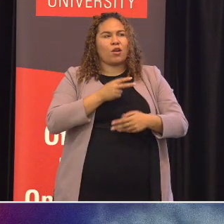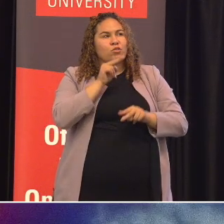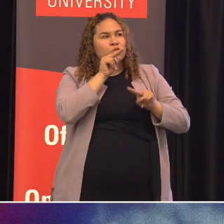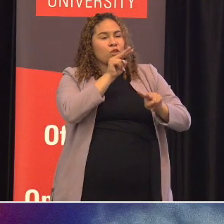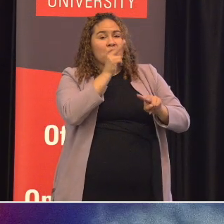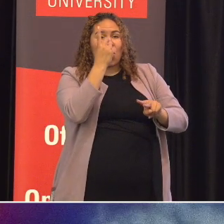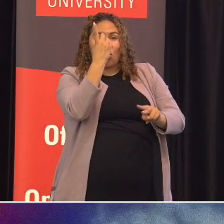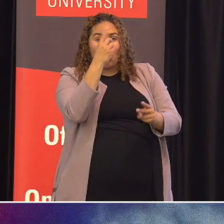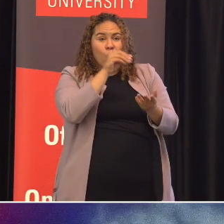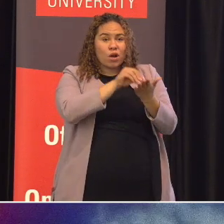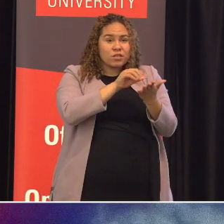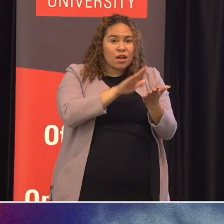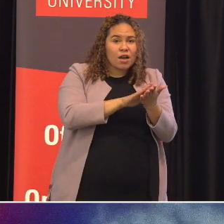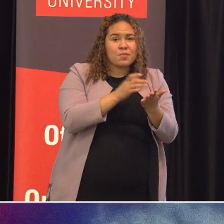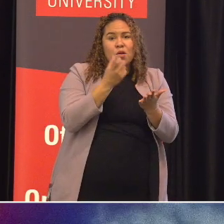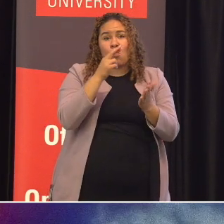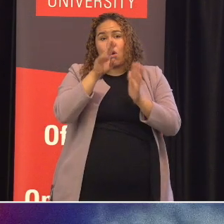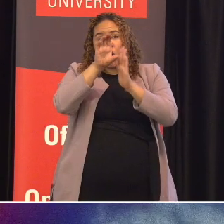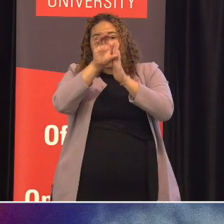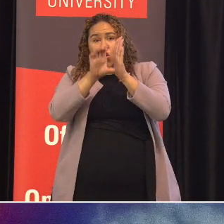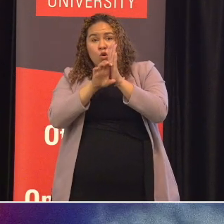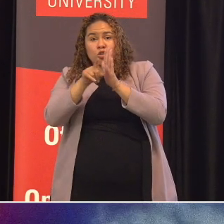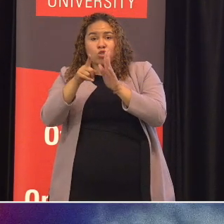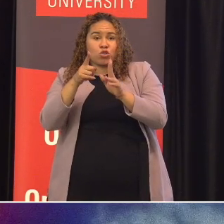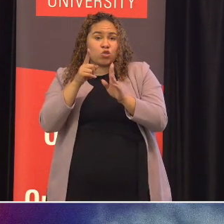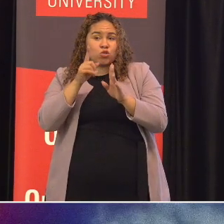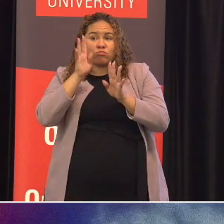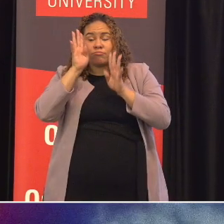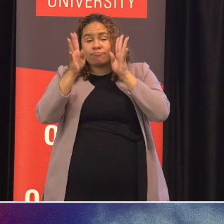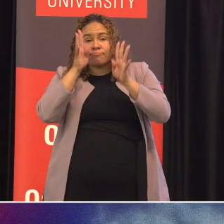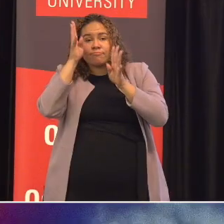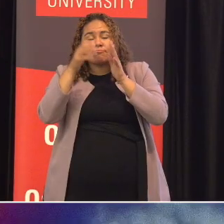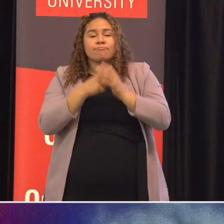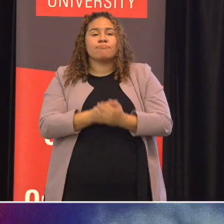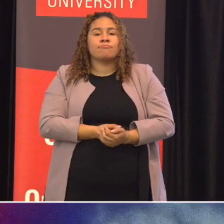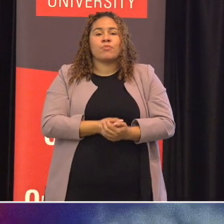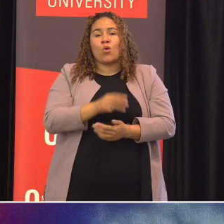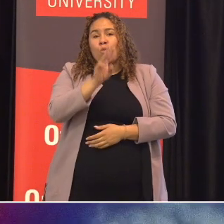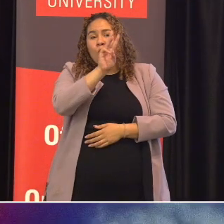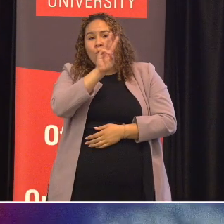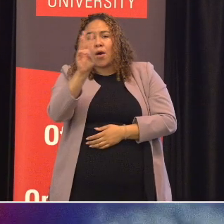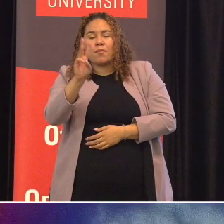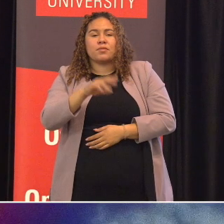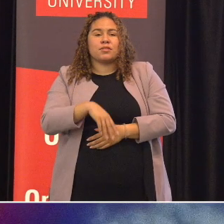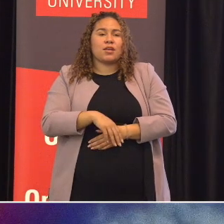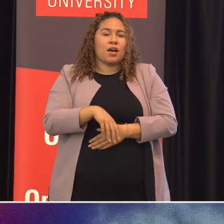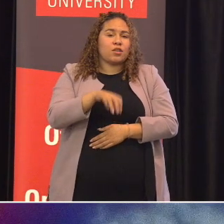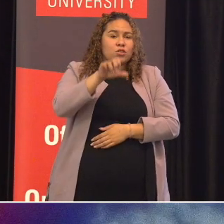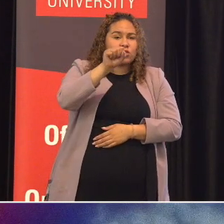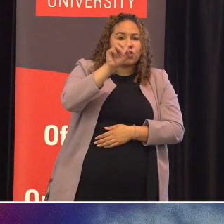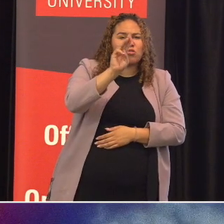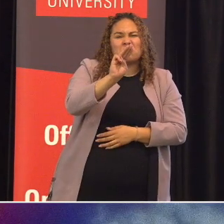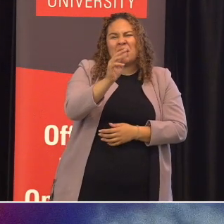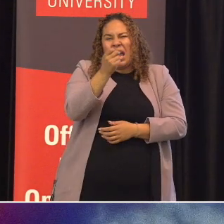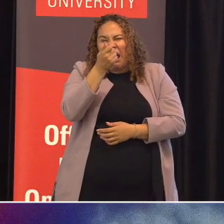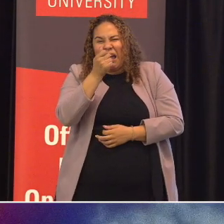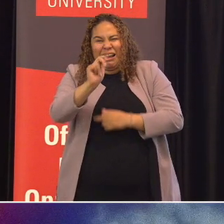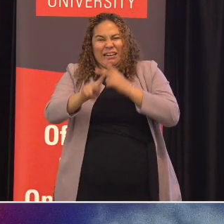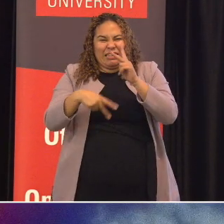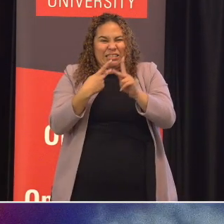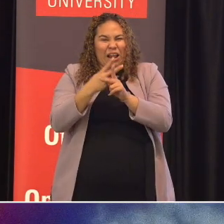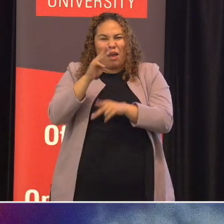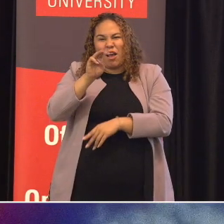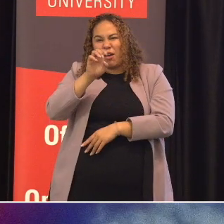documents or reports that you produce, websites, any multimedia, any social media, and give you a chance to document maybe